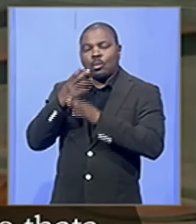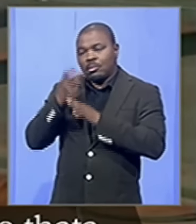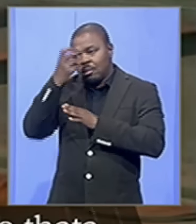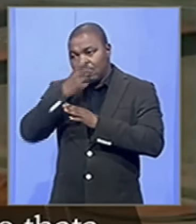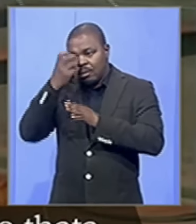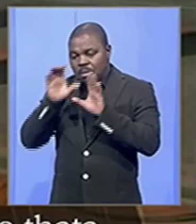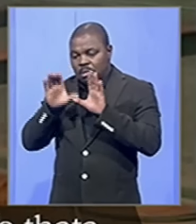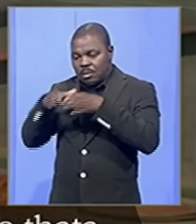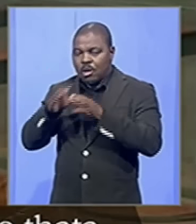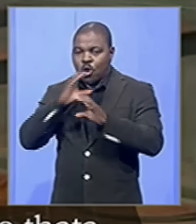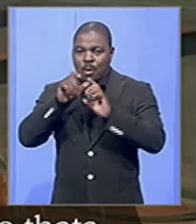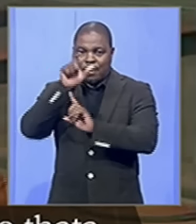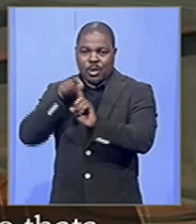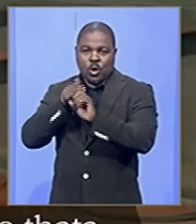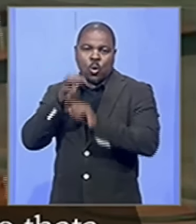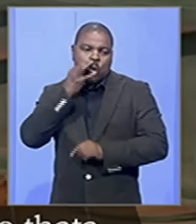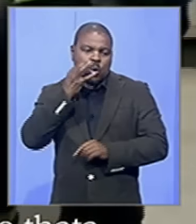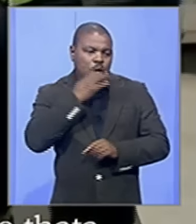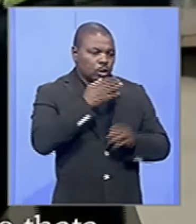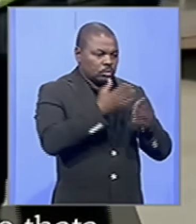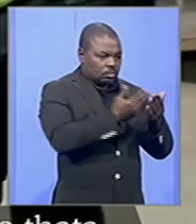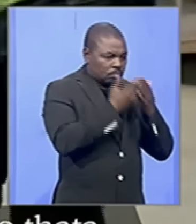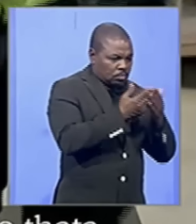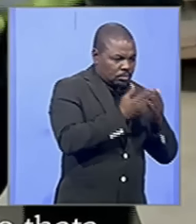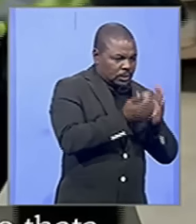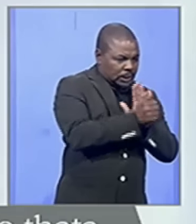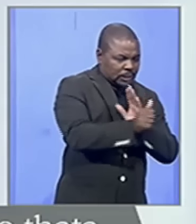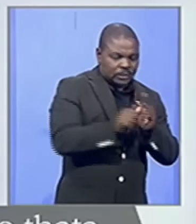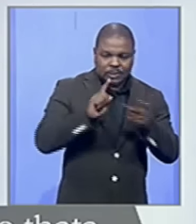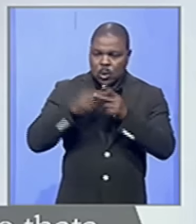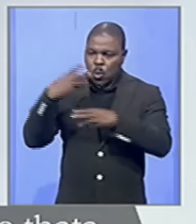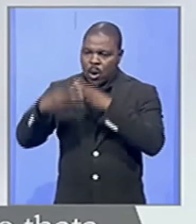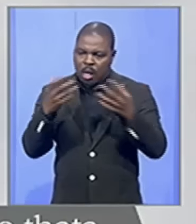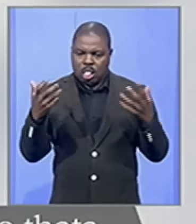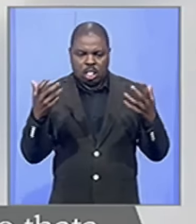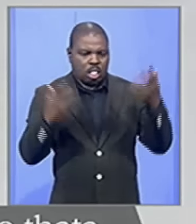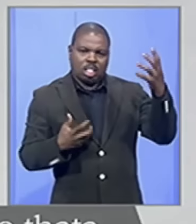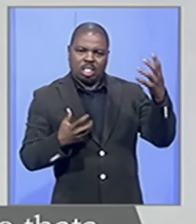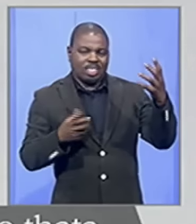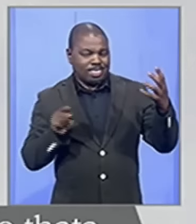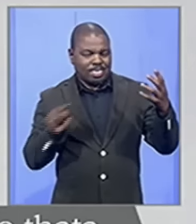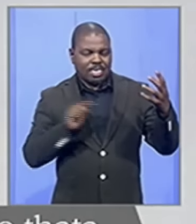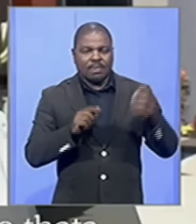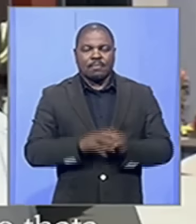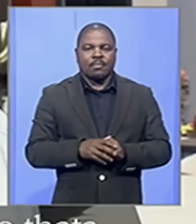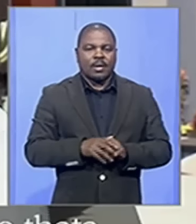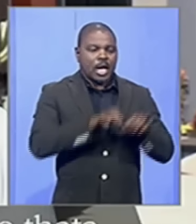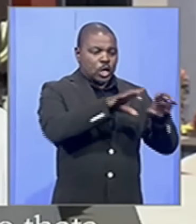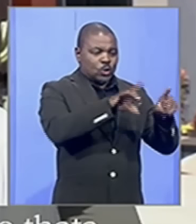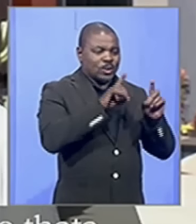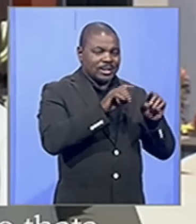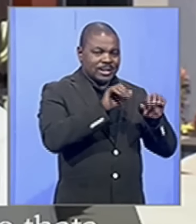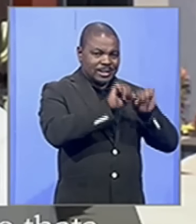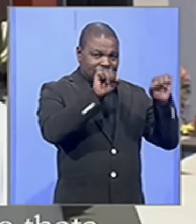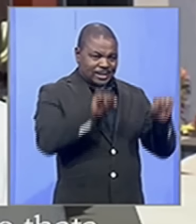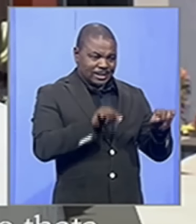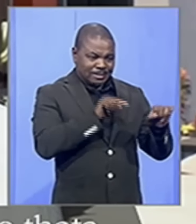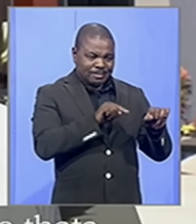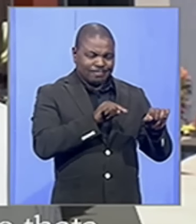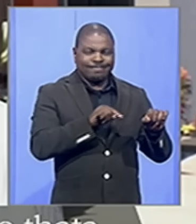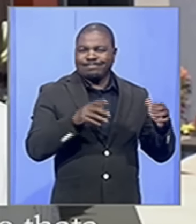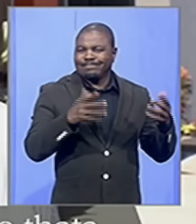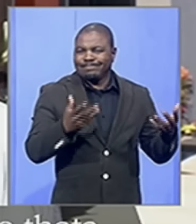sa nyalaneng ga thuto le ditiro tse di leng teng e le kgwetlo e kgolo go basha. The education system is not conducive enough, or it does